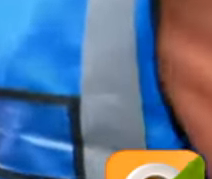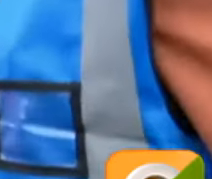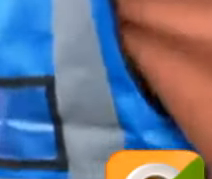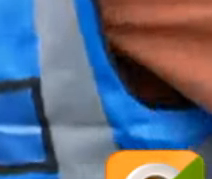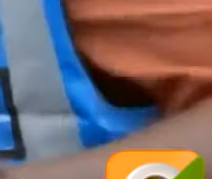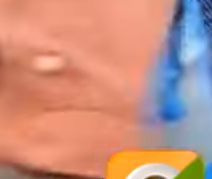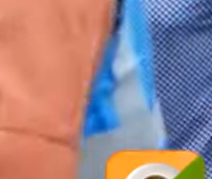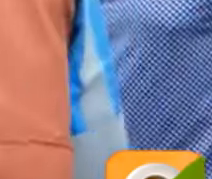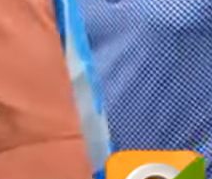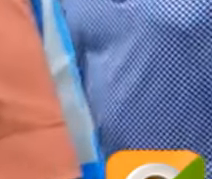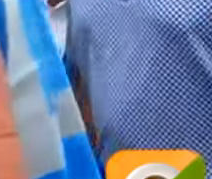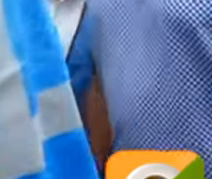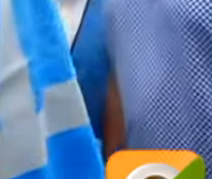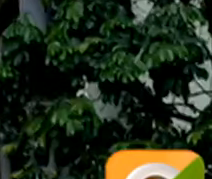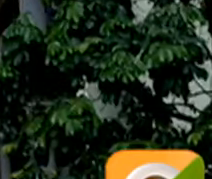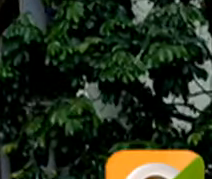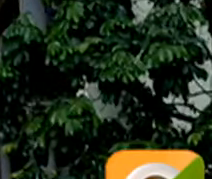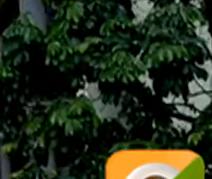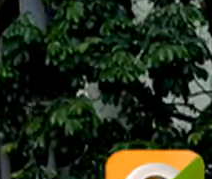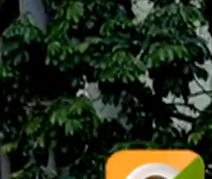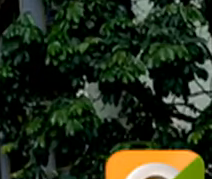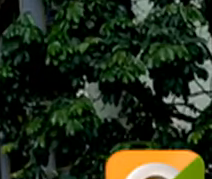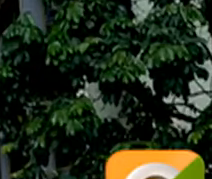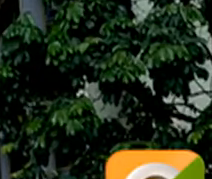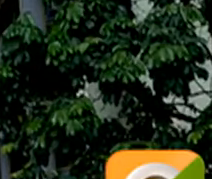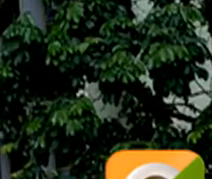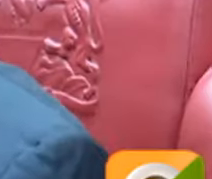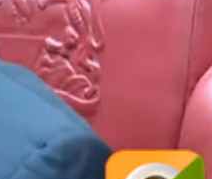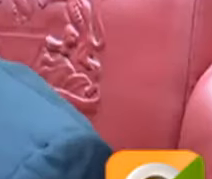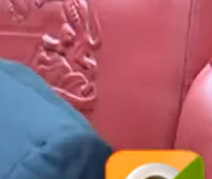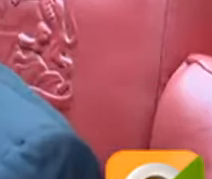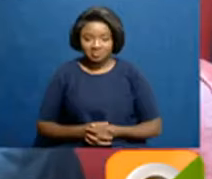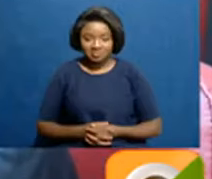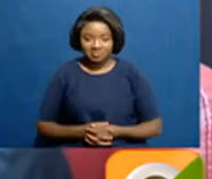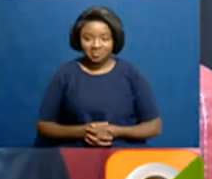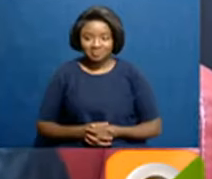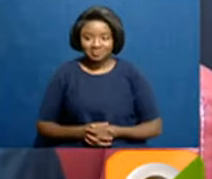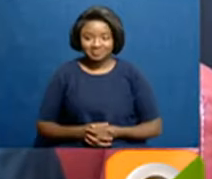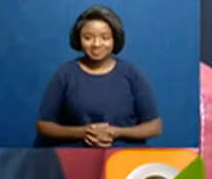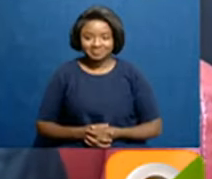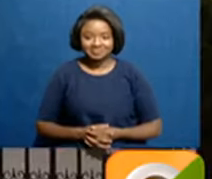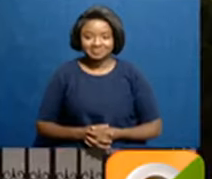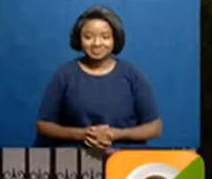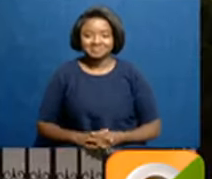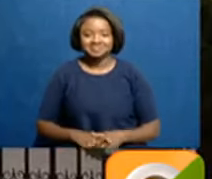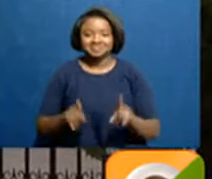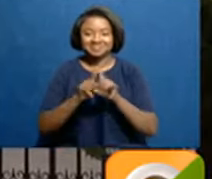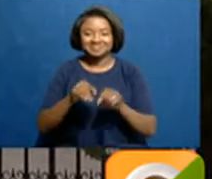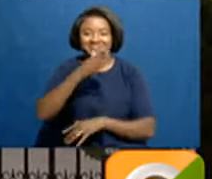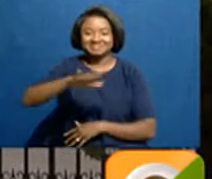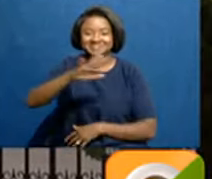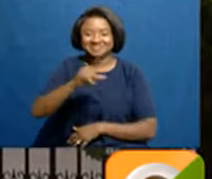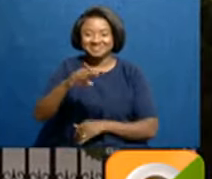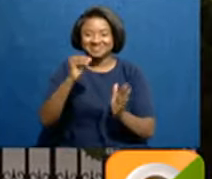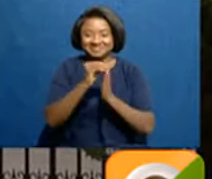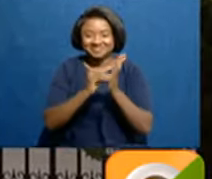The Cabinet Secretary for Lands and Housing, National Treasury, Attorney General and Parliament have been